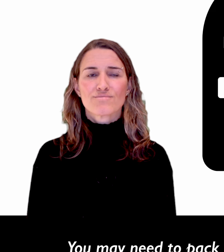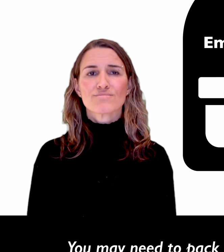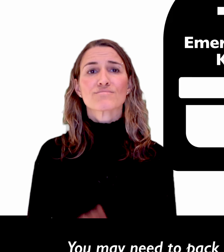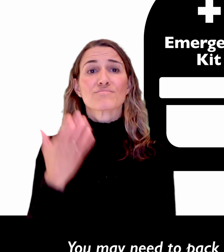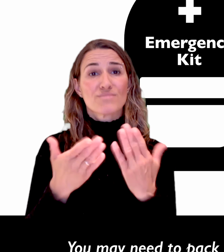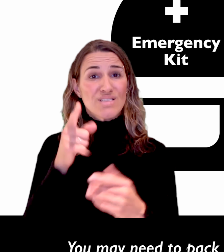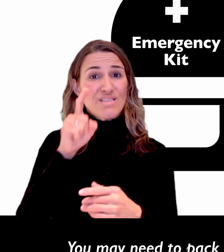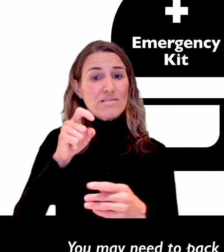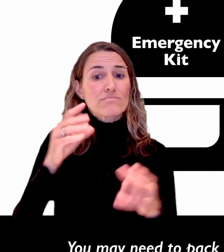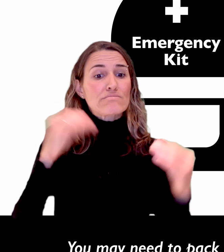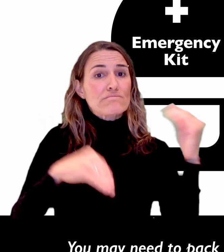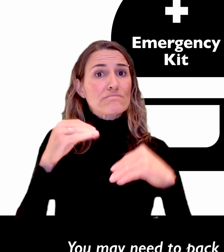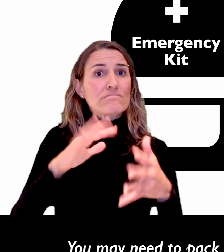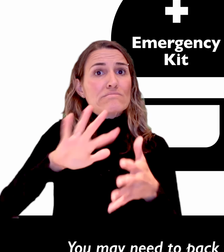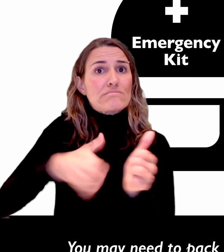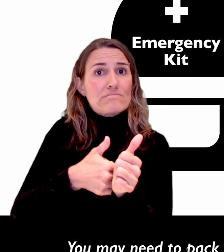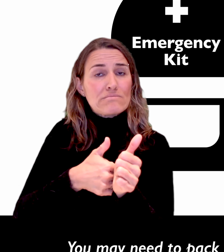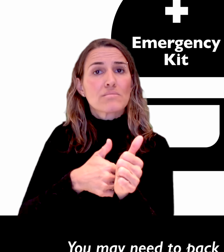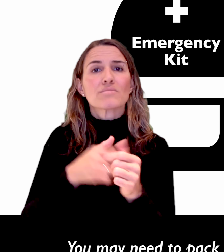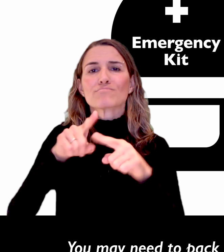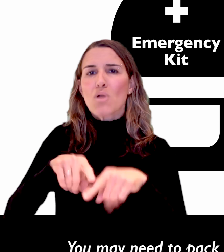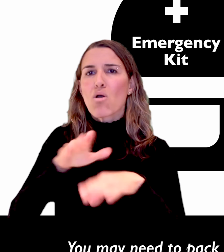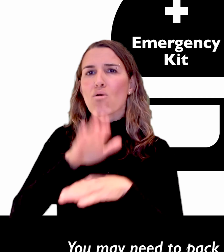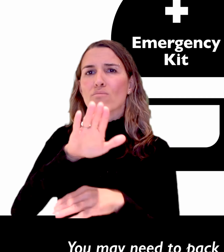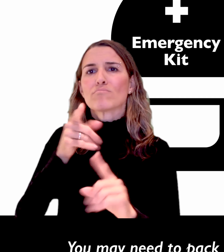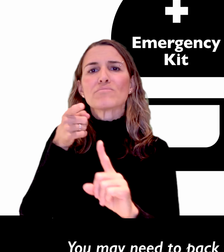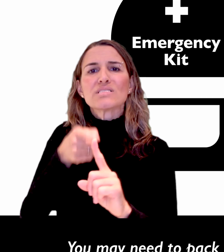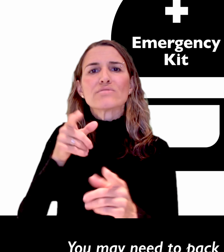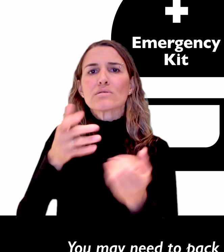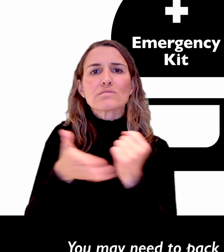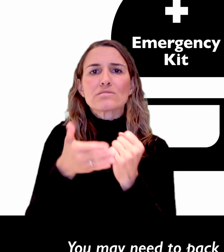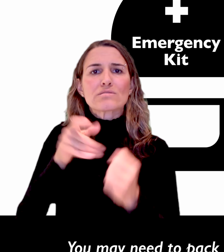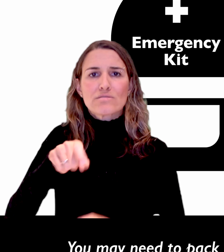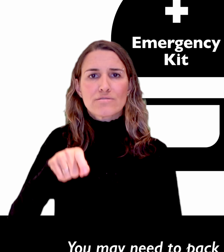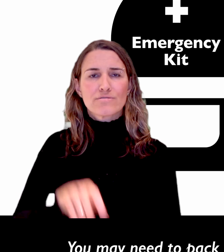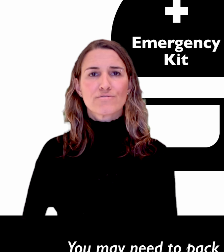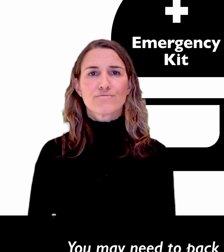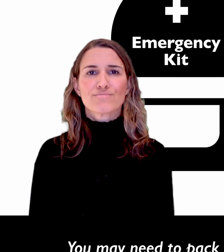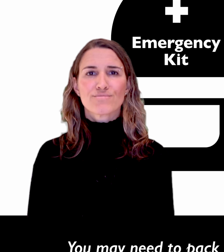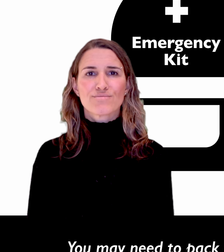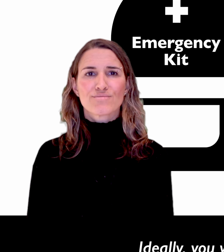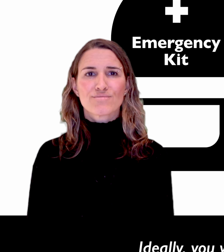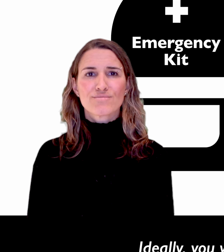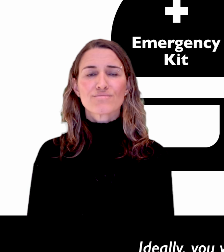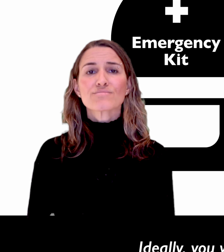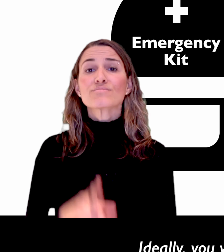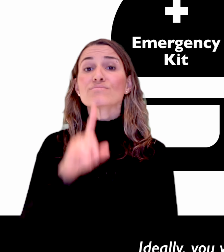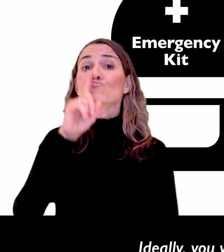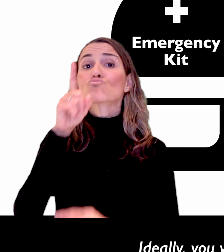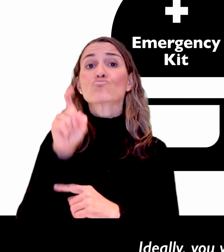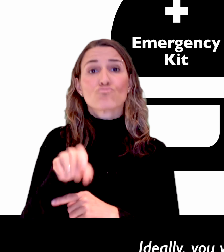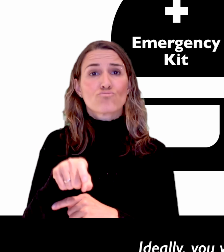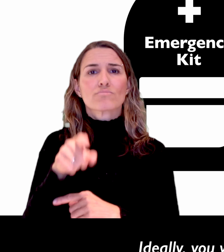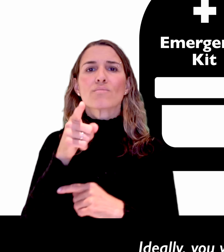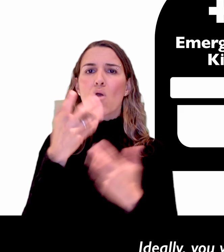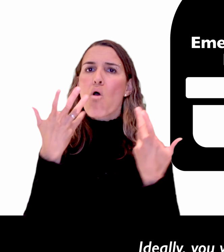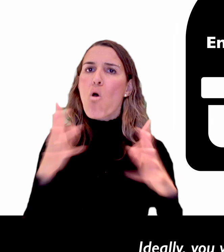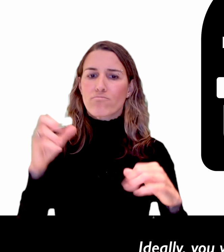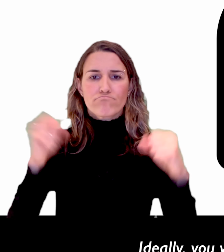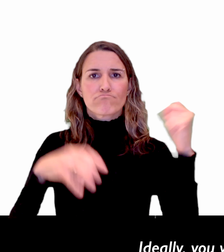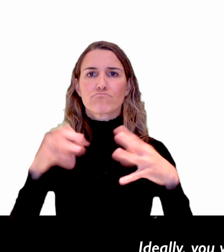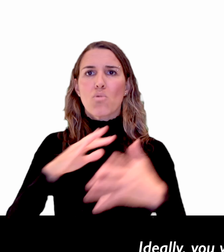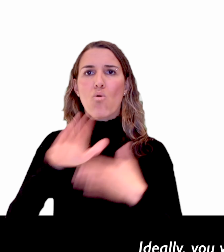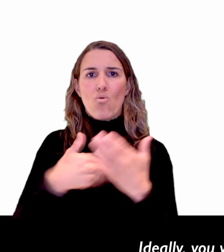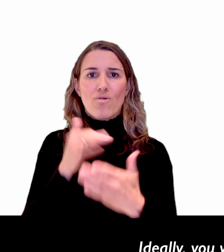You may need to pack extras depending on your specific assistance needs. Ideally, you will have